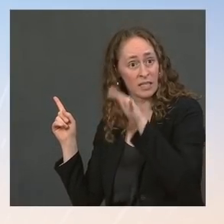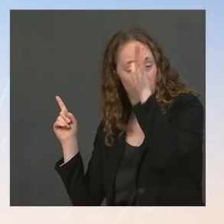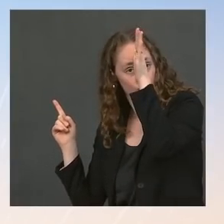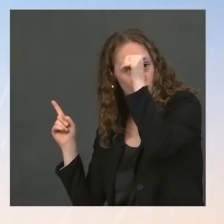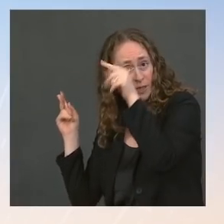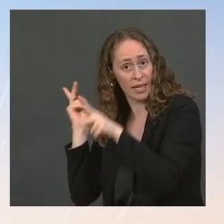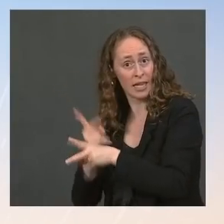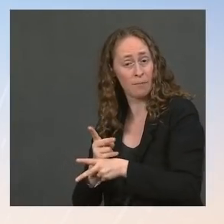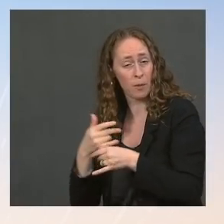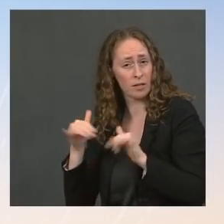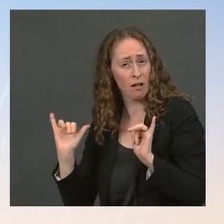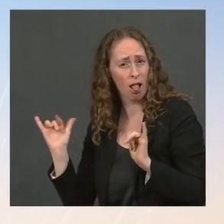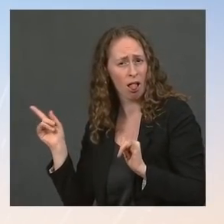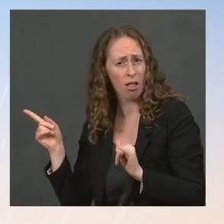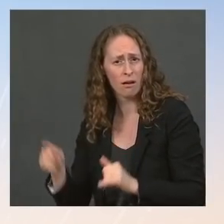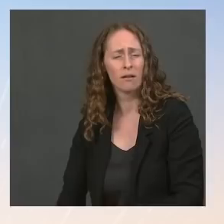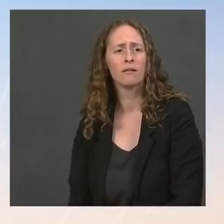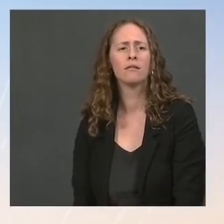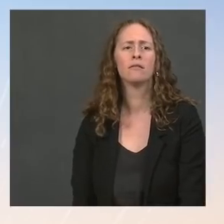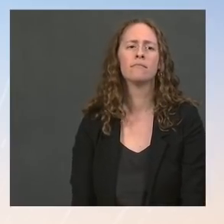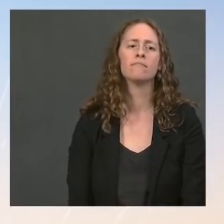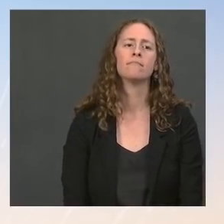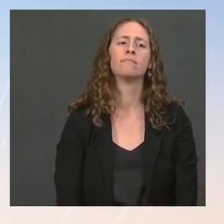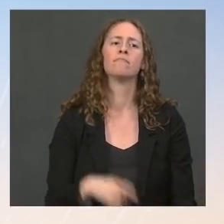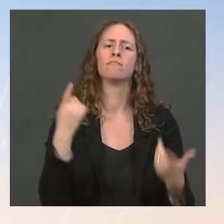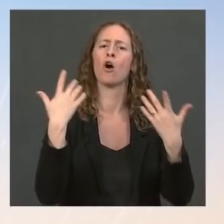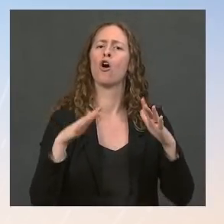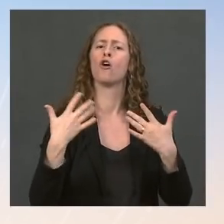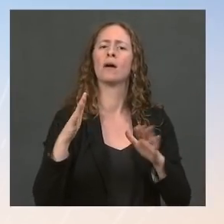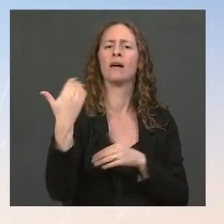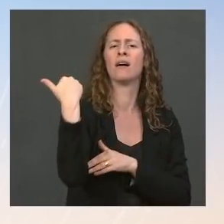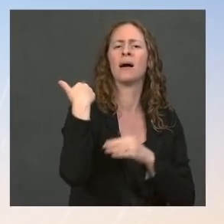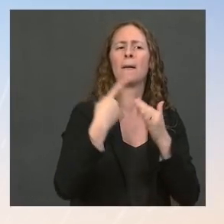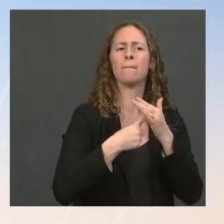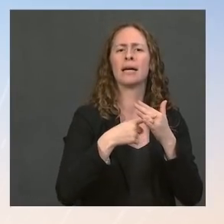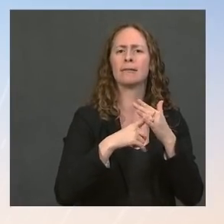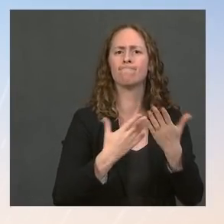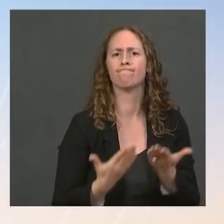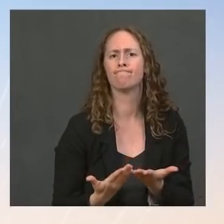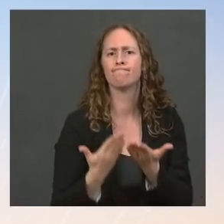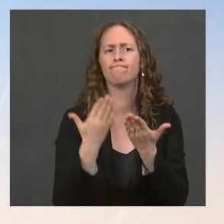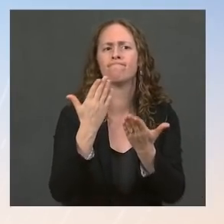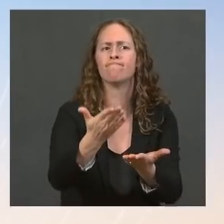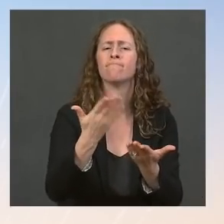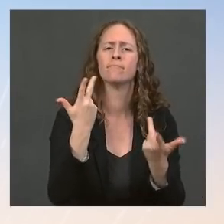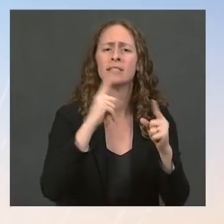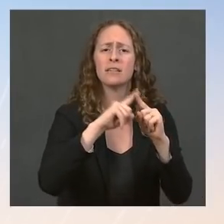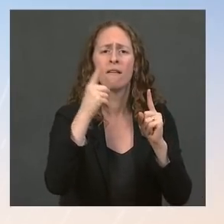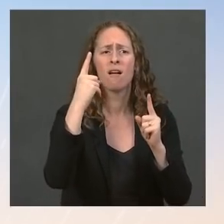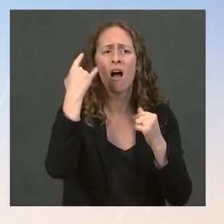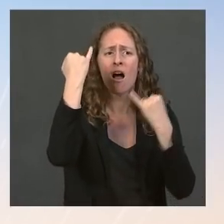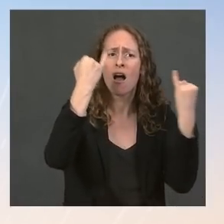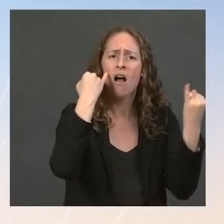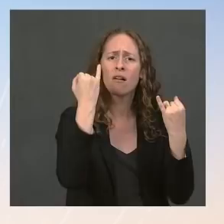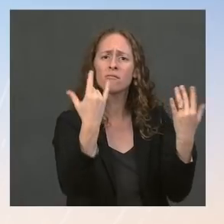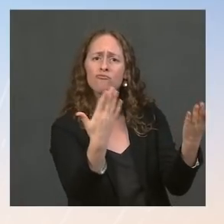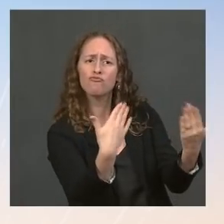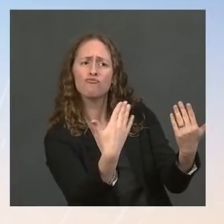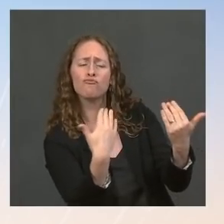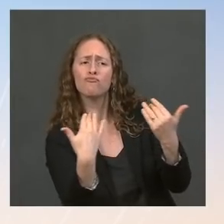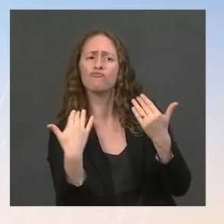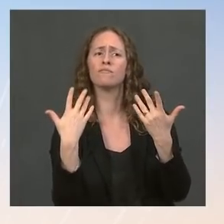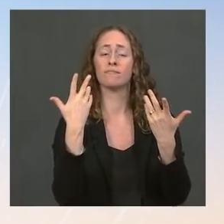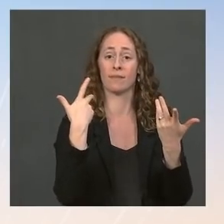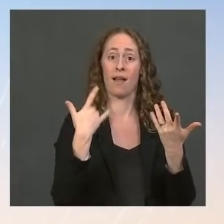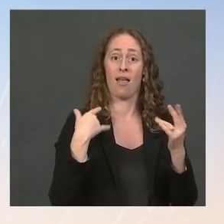proposed those in his initial package. He proposed a range of ideas in his initial package. I'm not going to negotiate from here. What we're